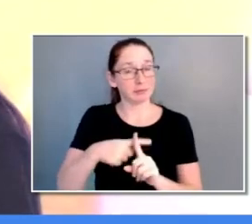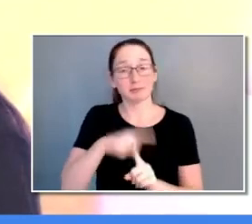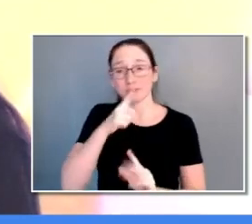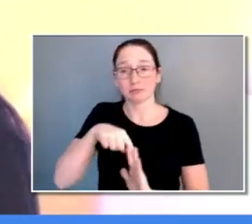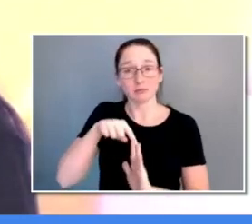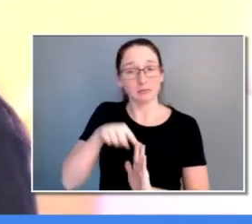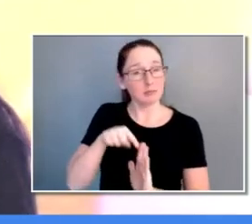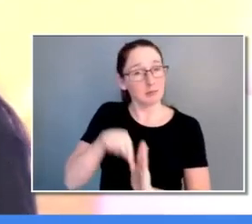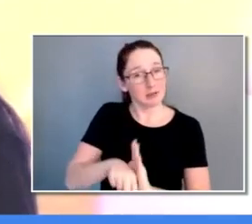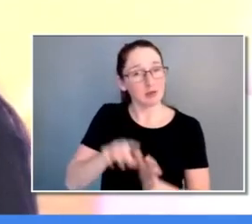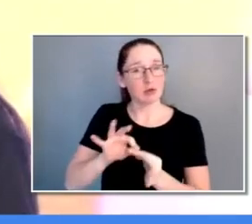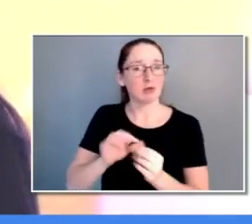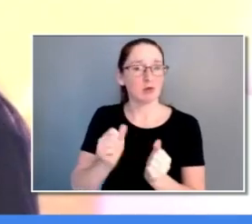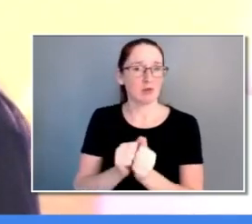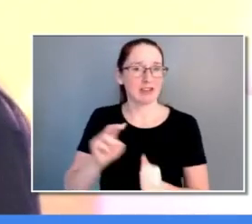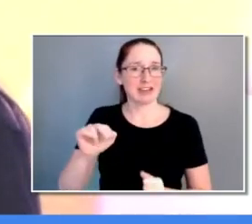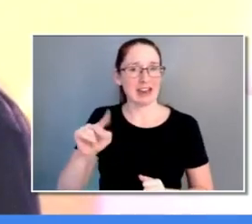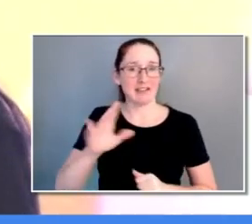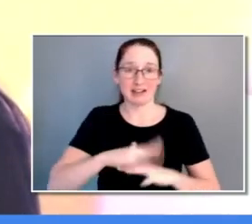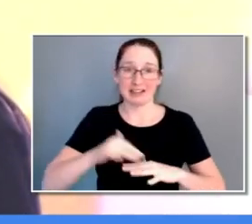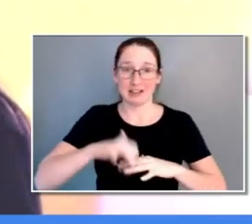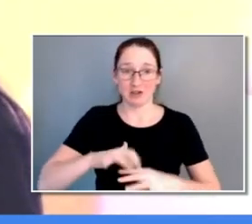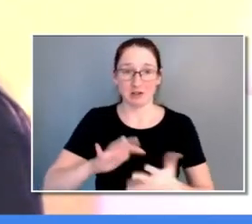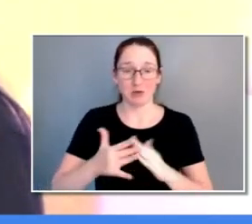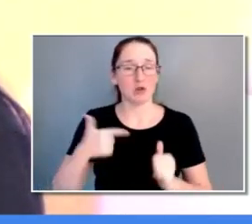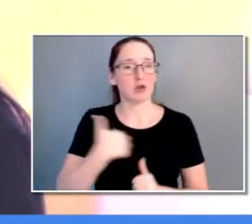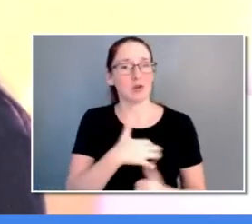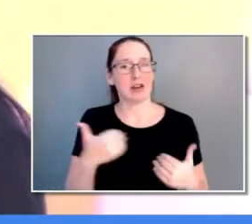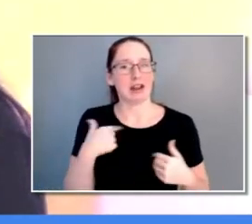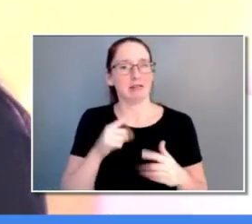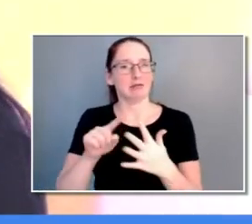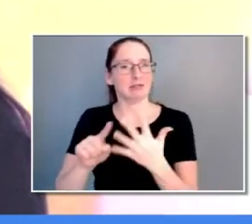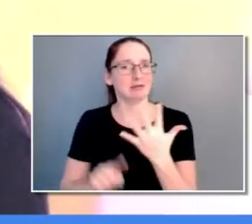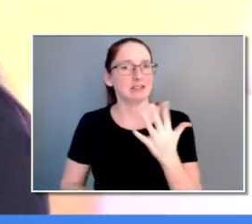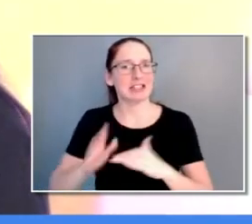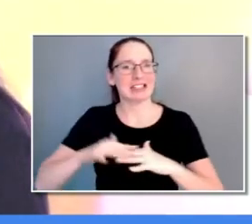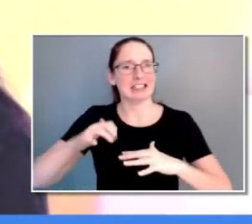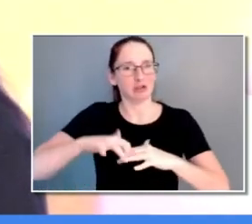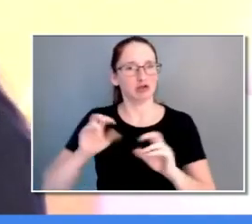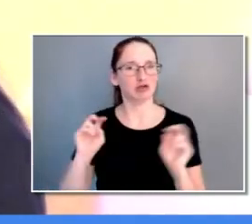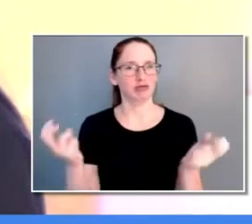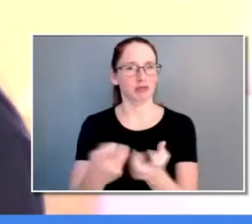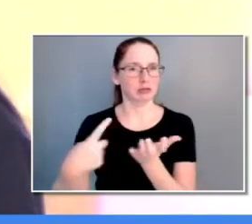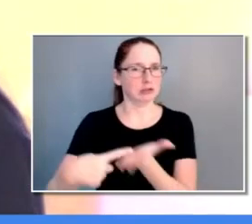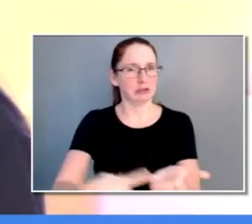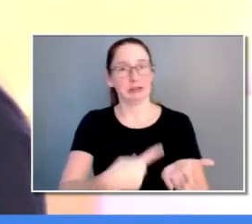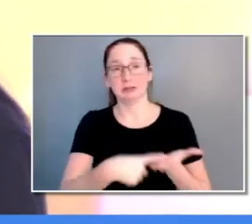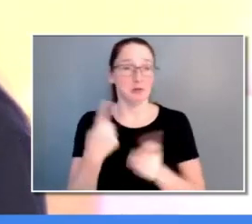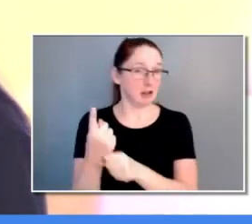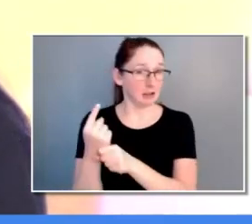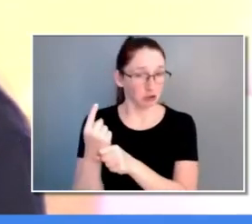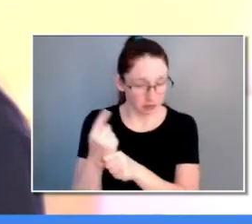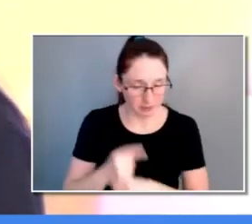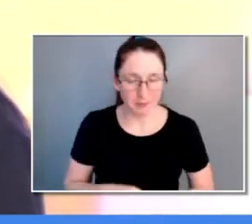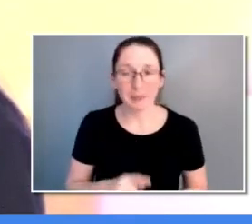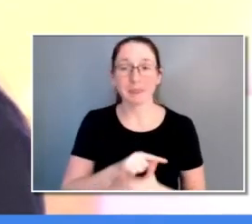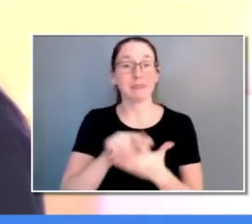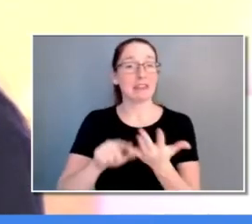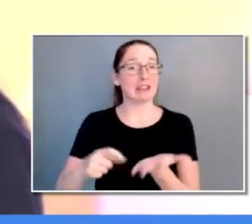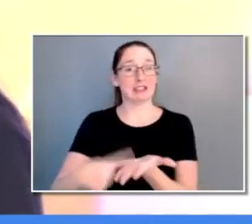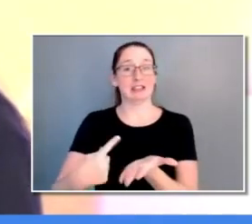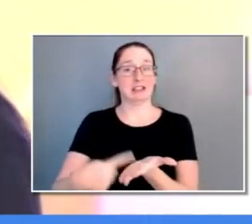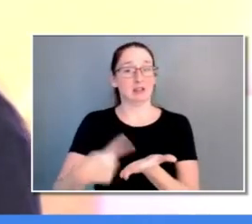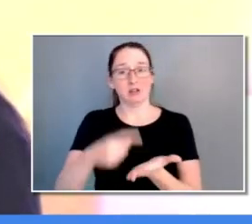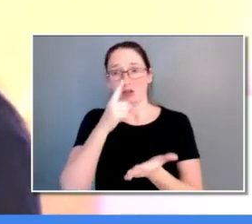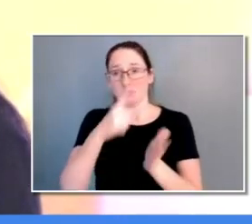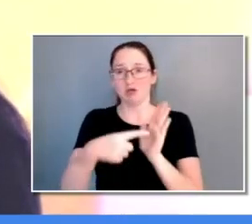relationships with Native and Indigenous communities, we held a series of Indigenous roundtable discussions last year. These discussions underscored